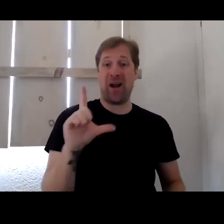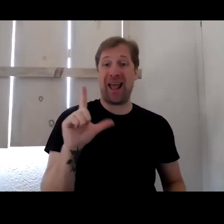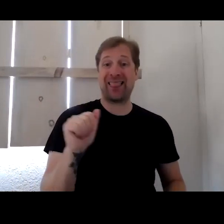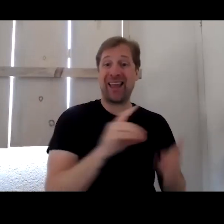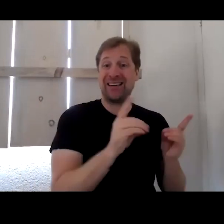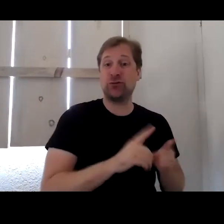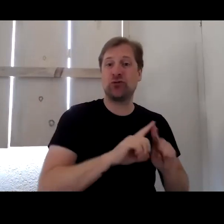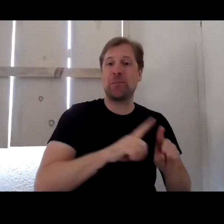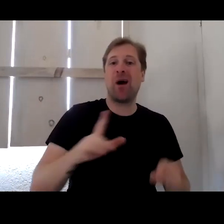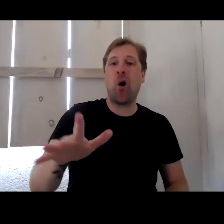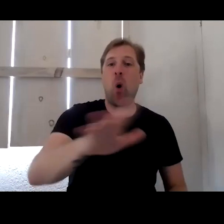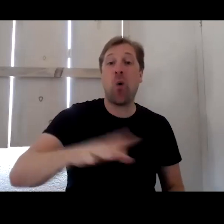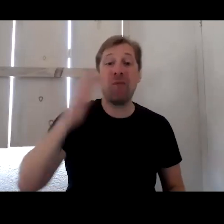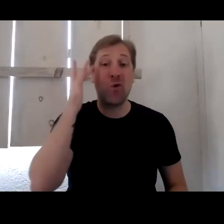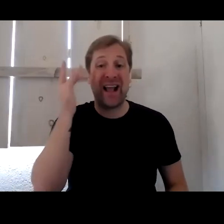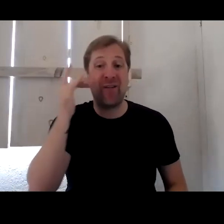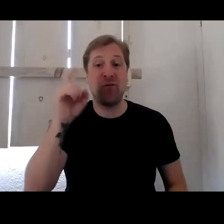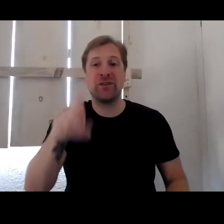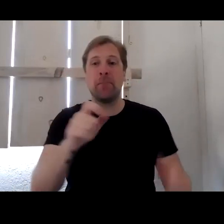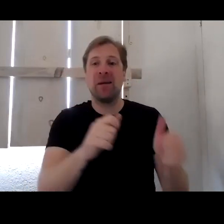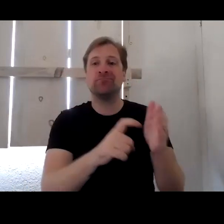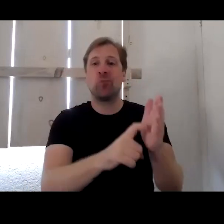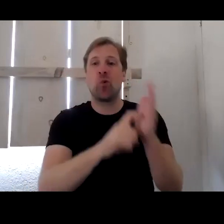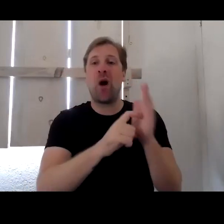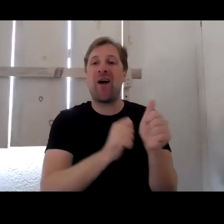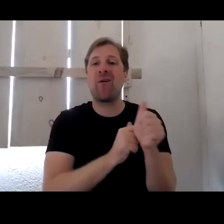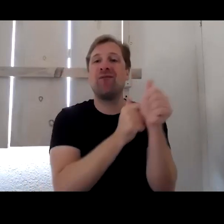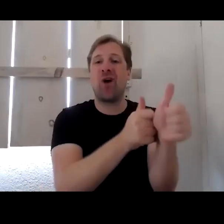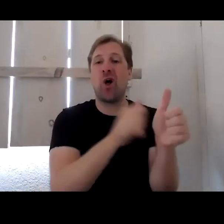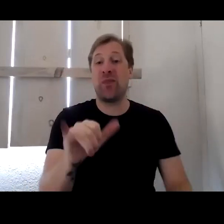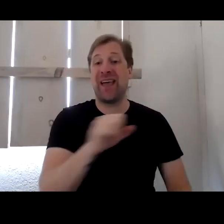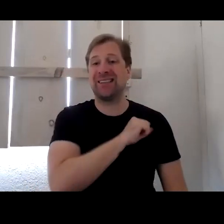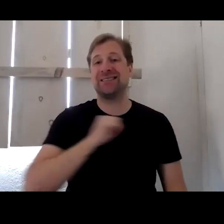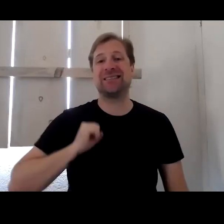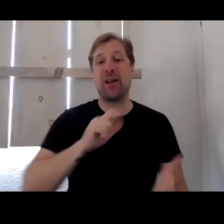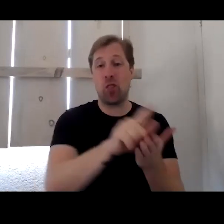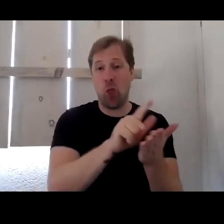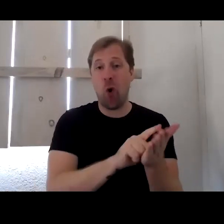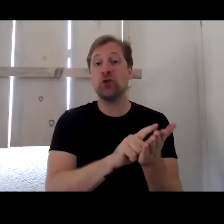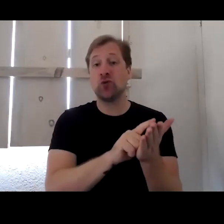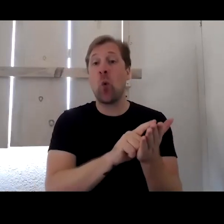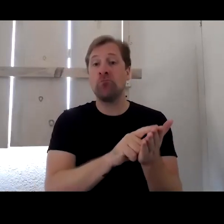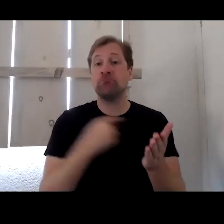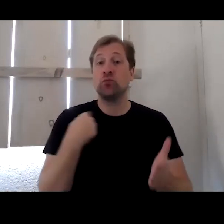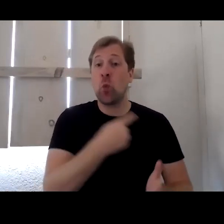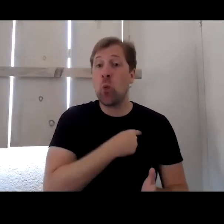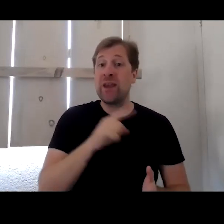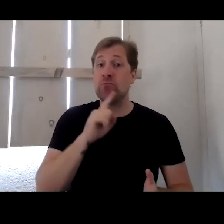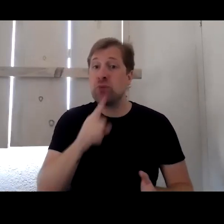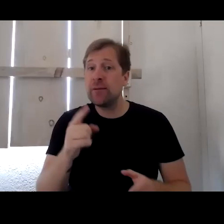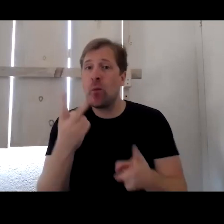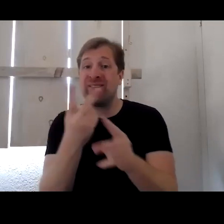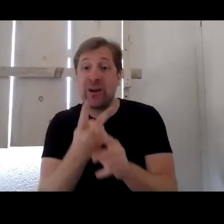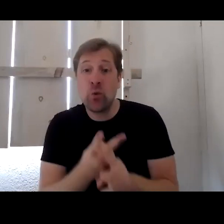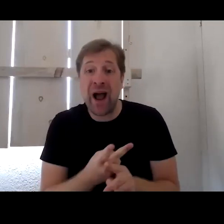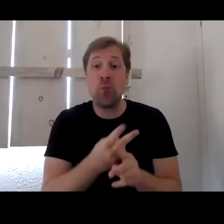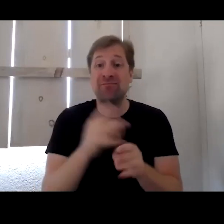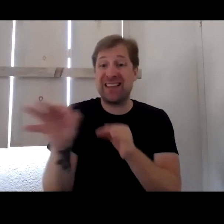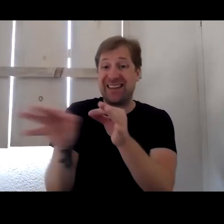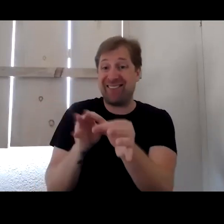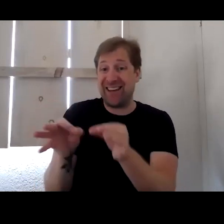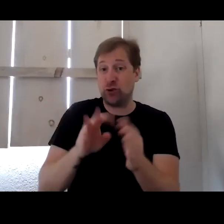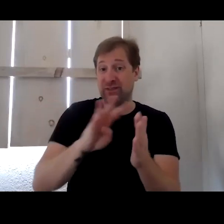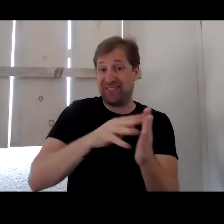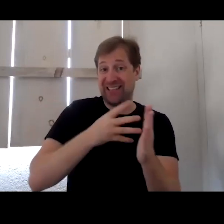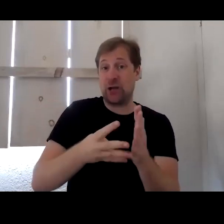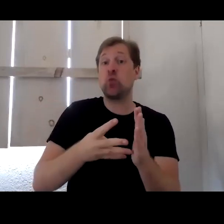comply with this Senate bill. And we know that we have achieved some distance learning definitions and schedules that are